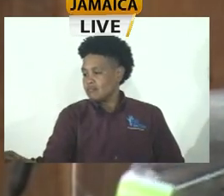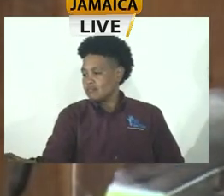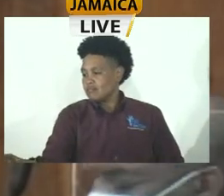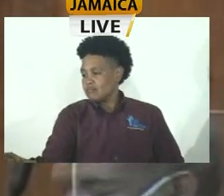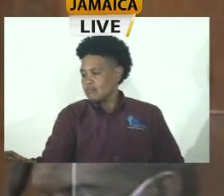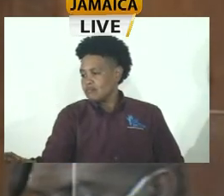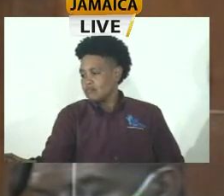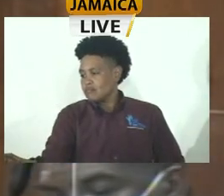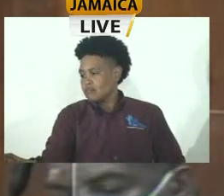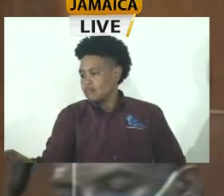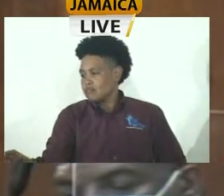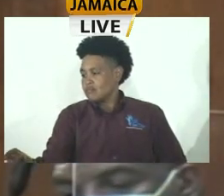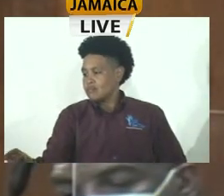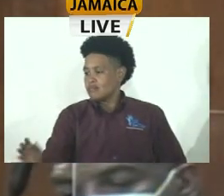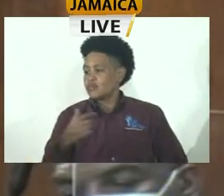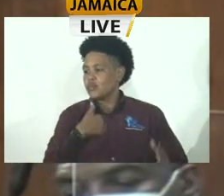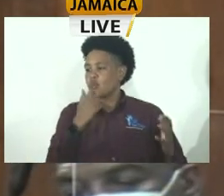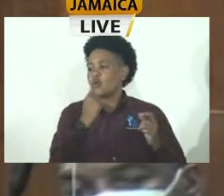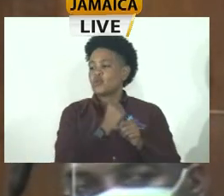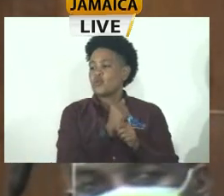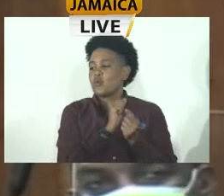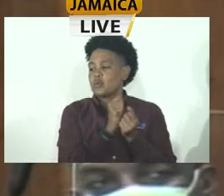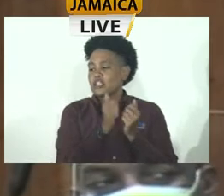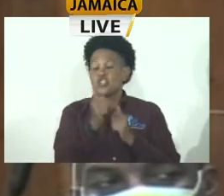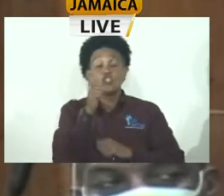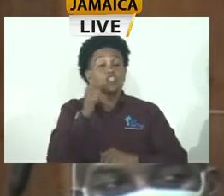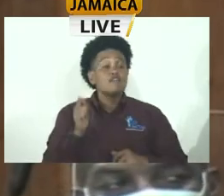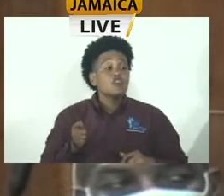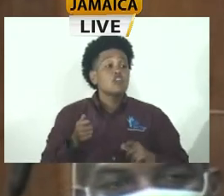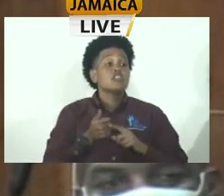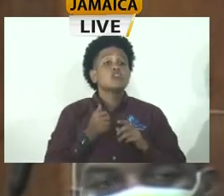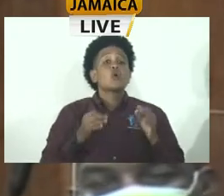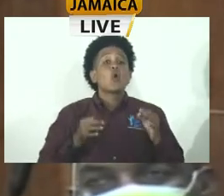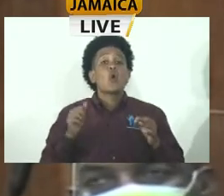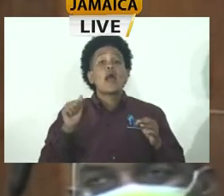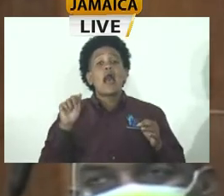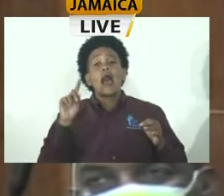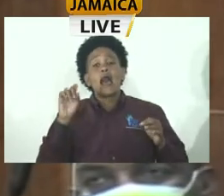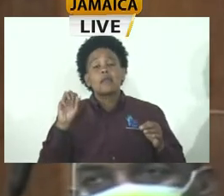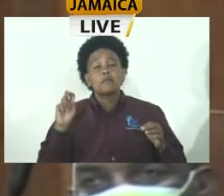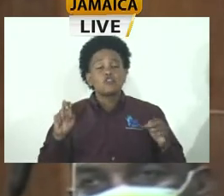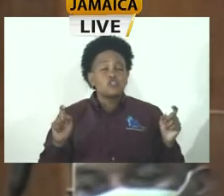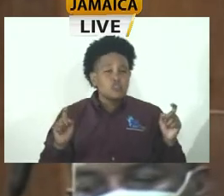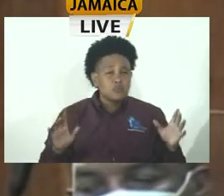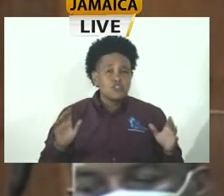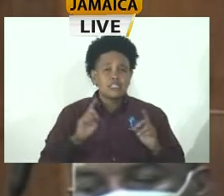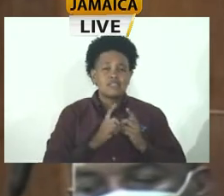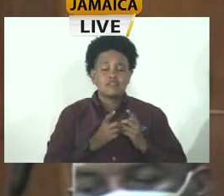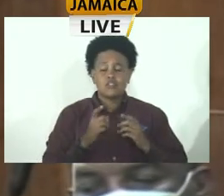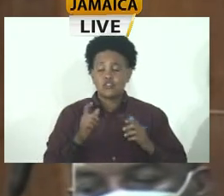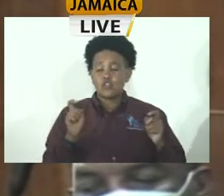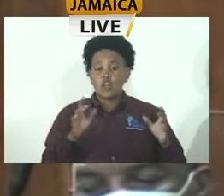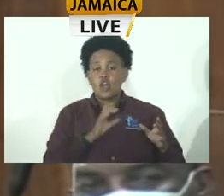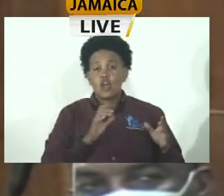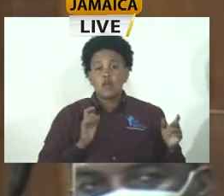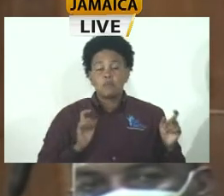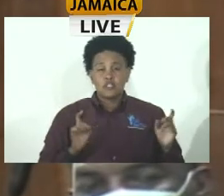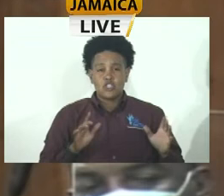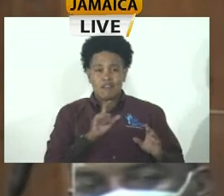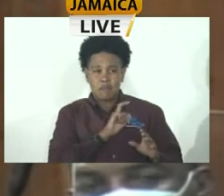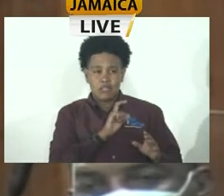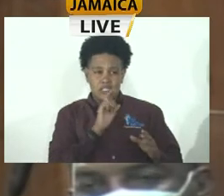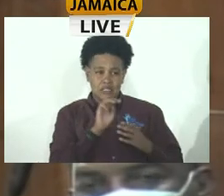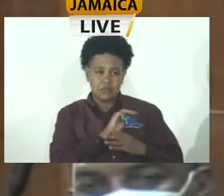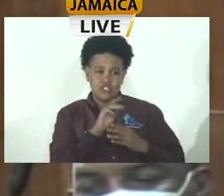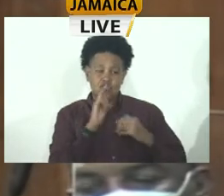madam speaker we want to work with the chief justice the court administration division the commission of police and the minister of national security